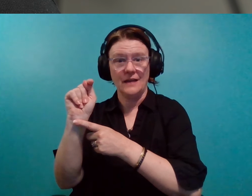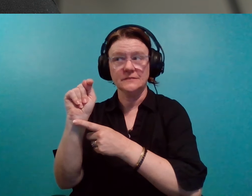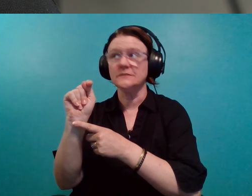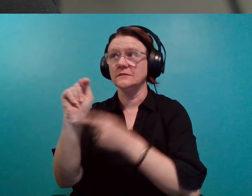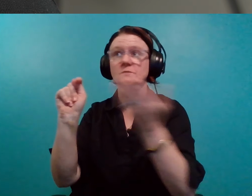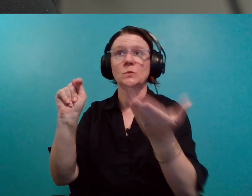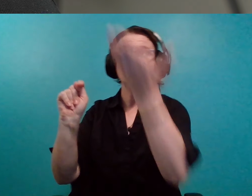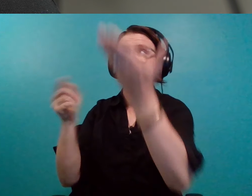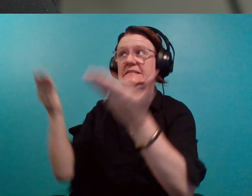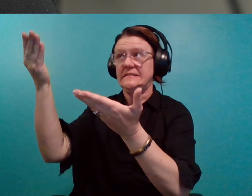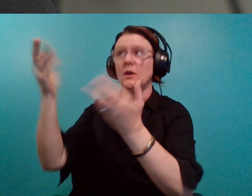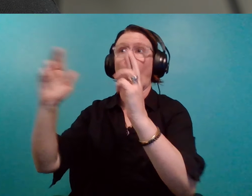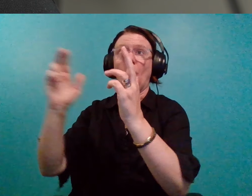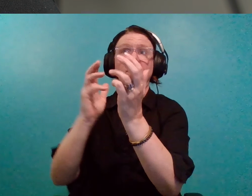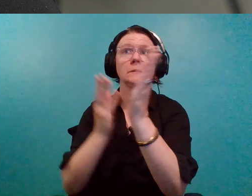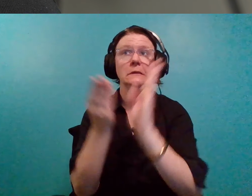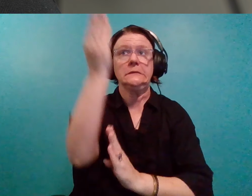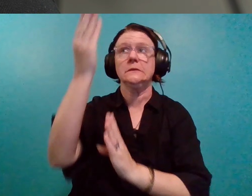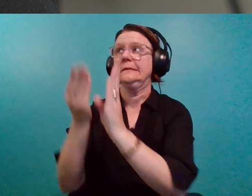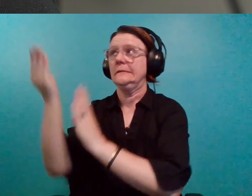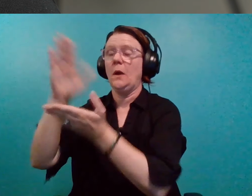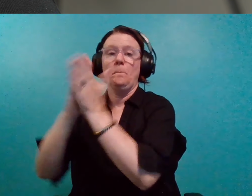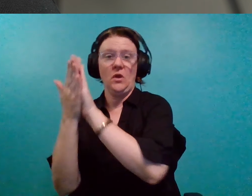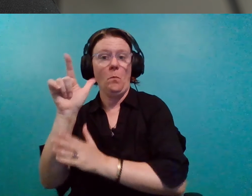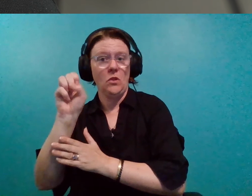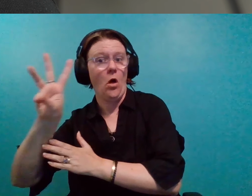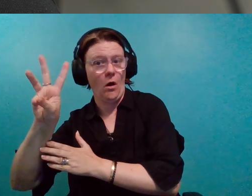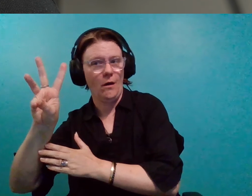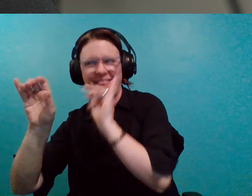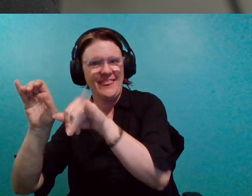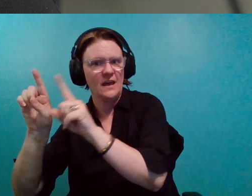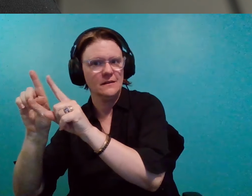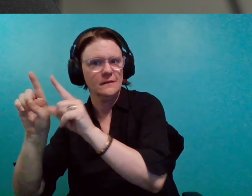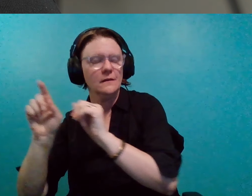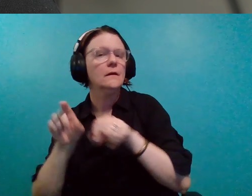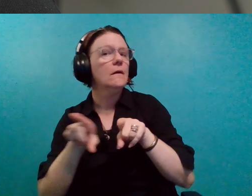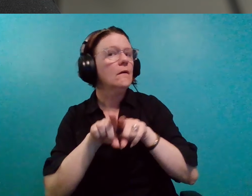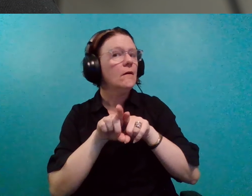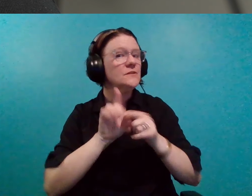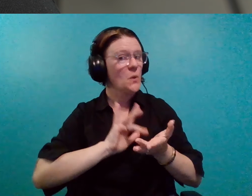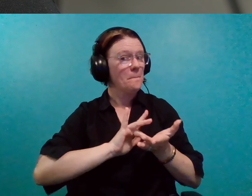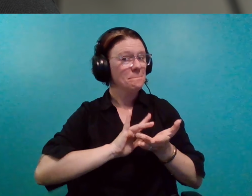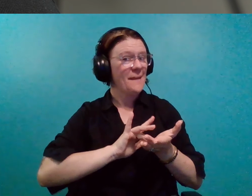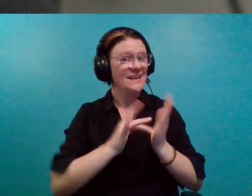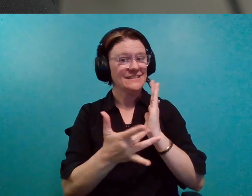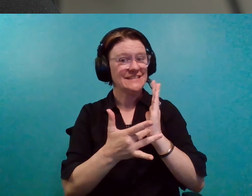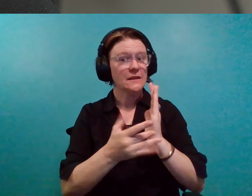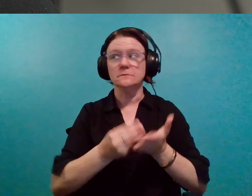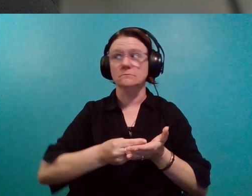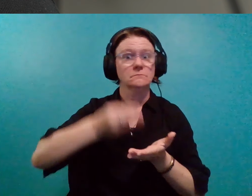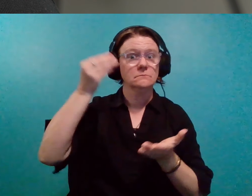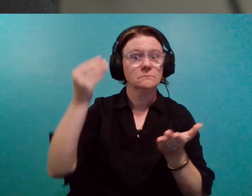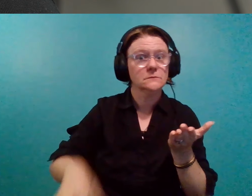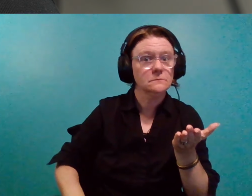I really want to see carry forward. And then just things like keeping in mind that medical devices